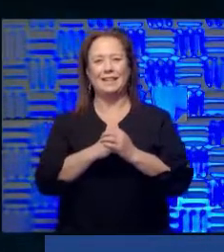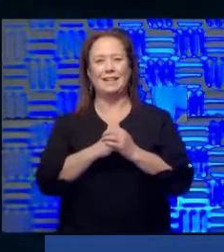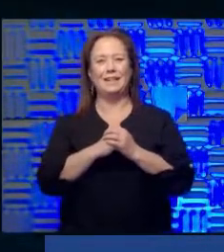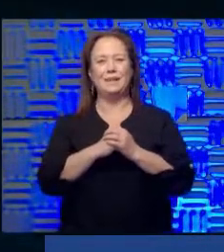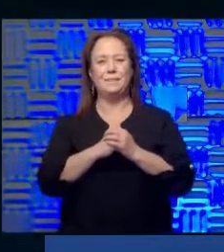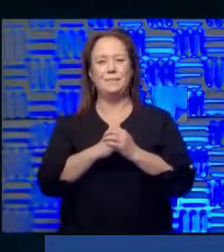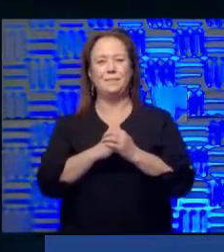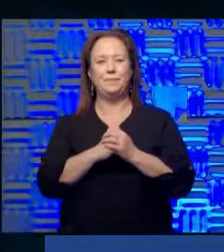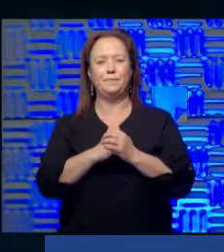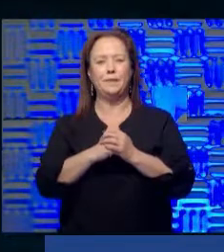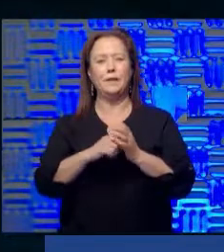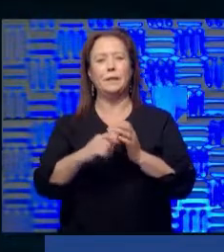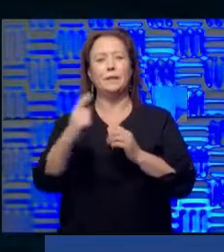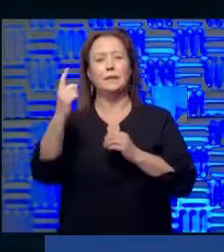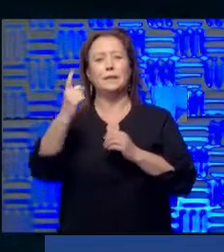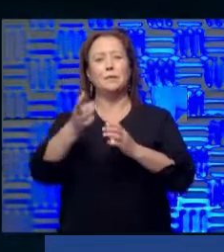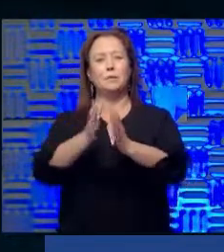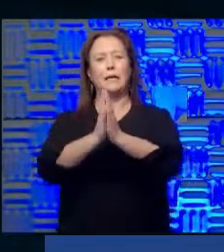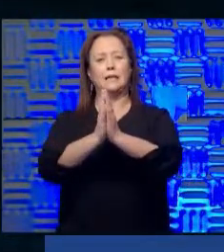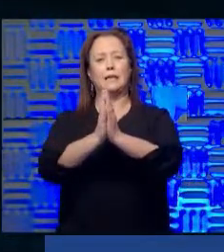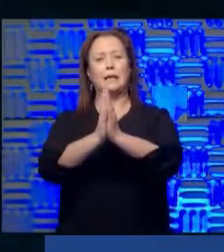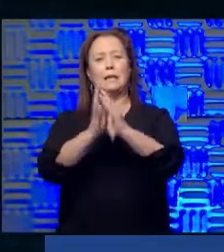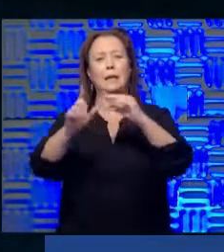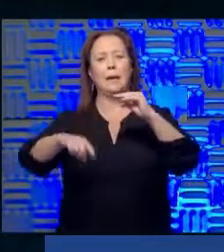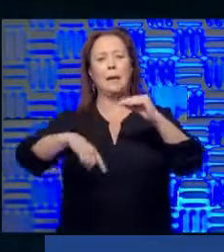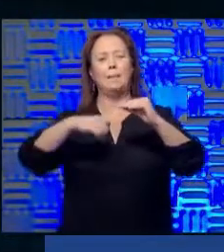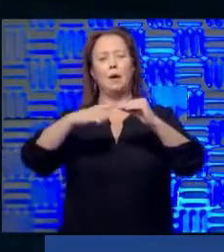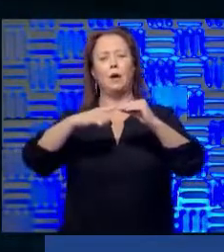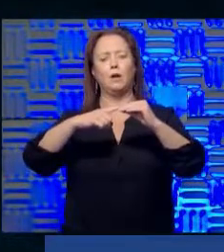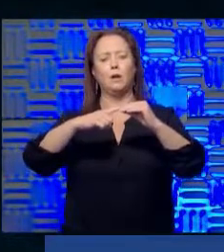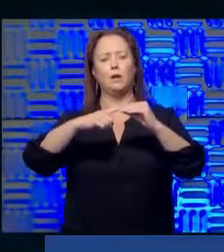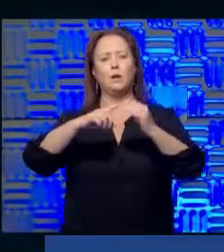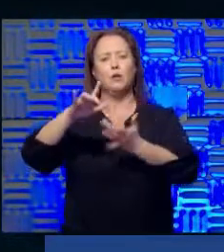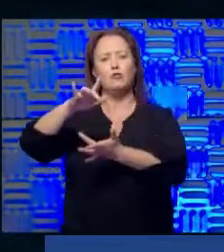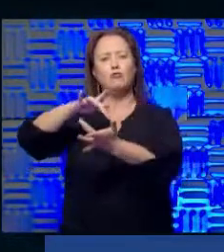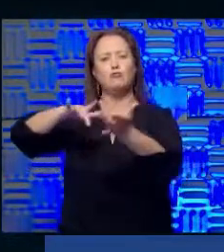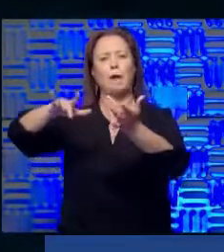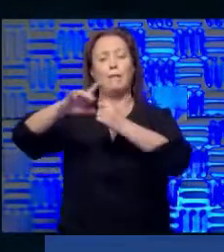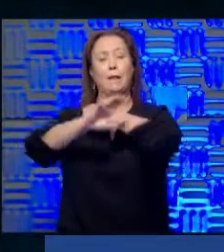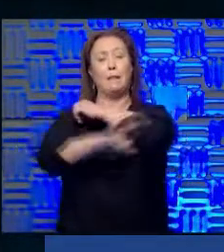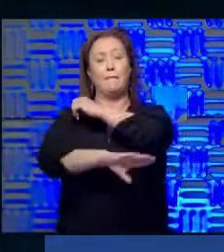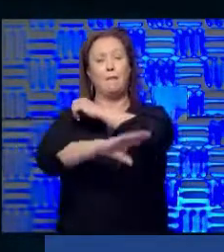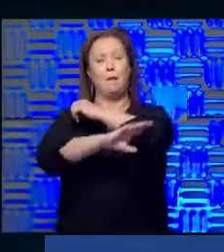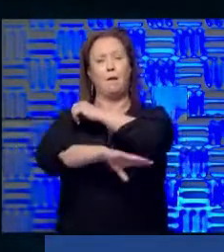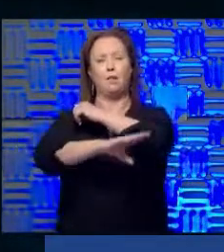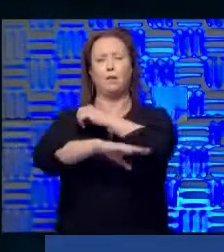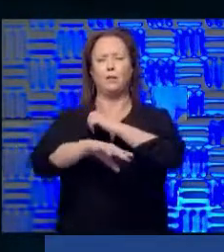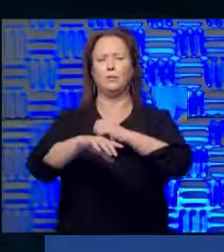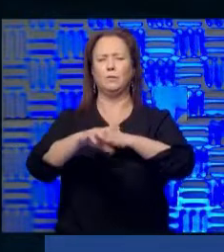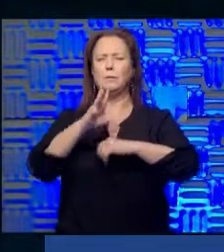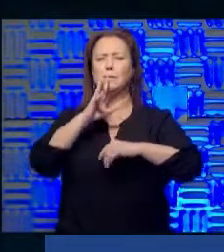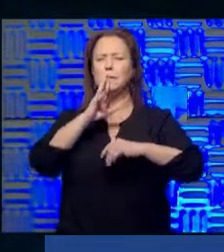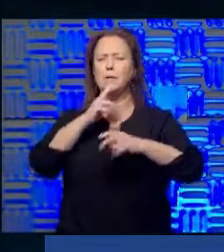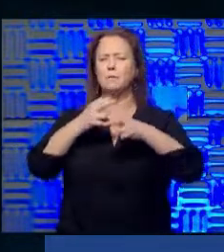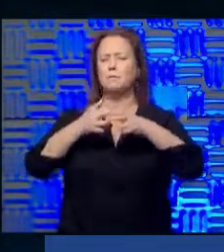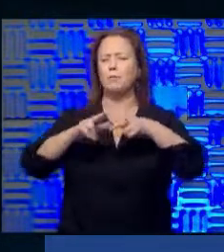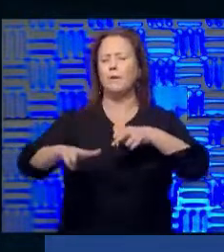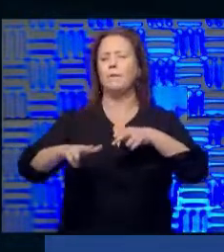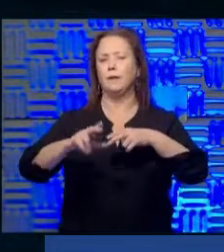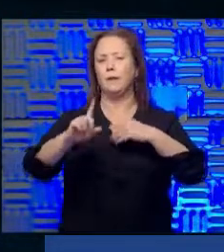So somebody was asking about traveling in the fall. I think you probably touched on this a little bit about